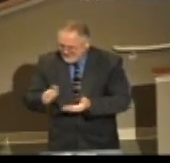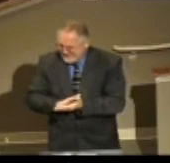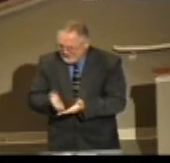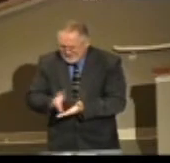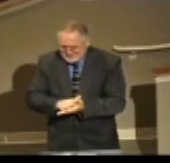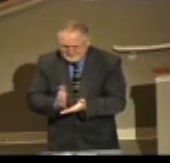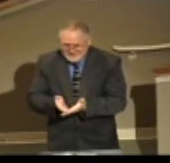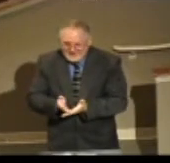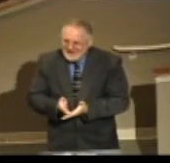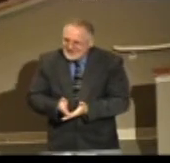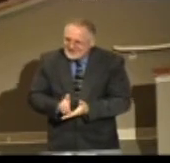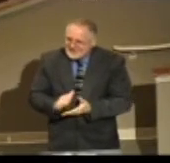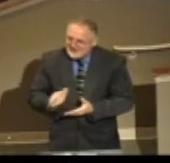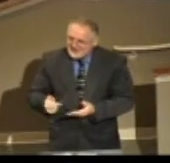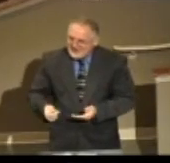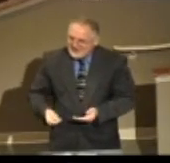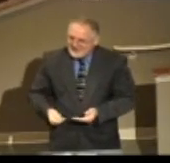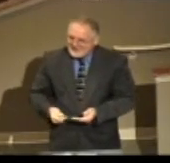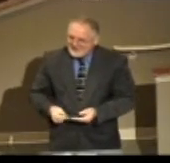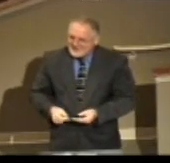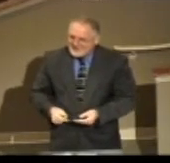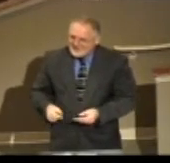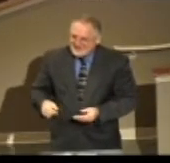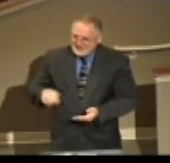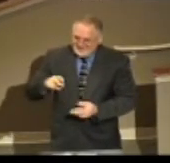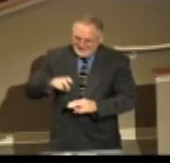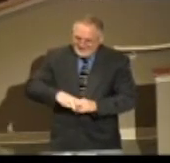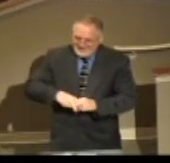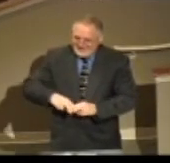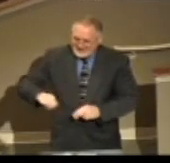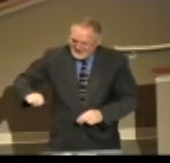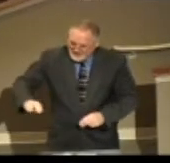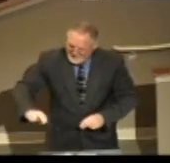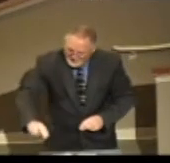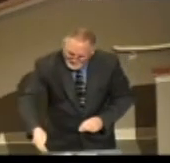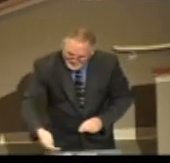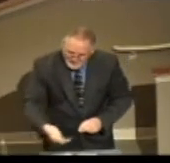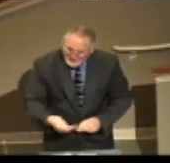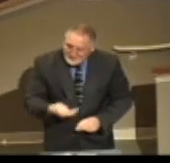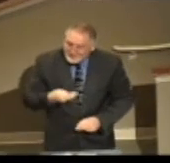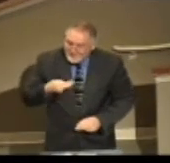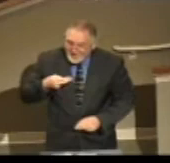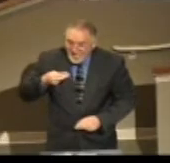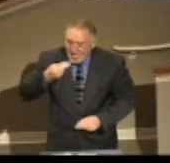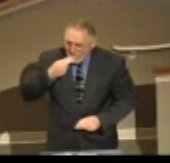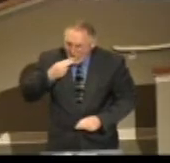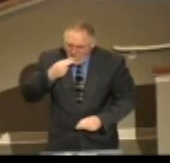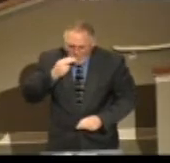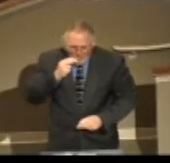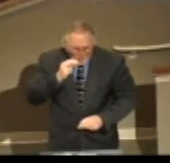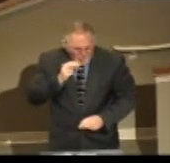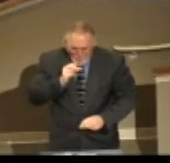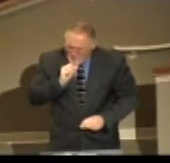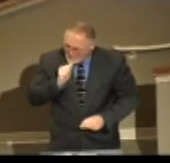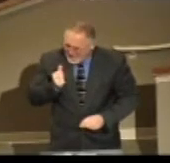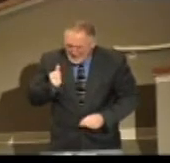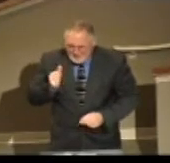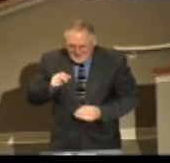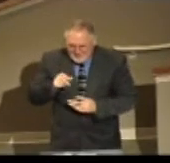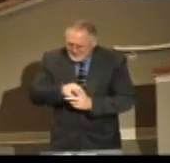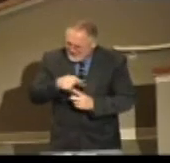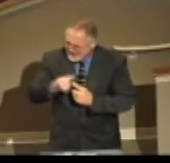Right? And so I put it on my plate. I walked over, and I sat down, and I take a spoon, a big spoon because I like it, put it in my mouth. And it was not,